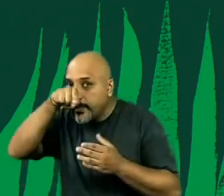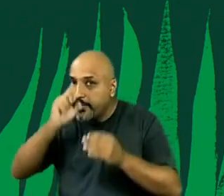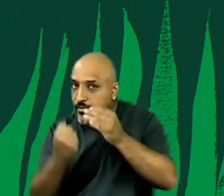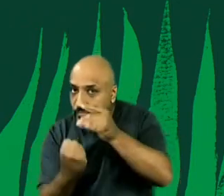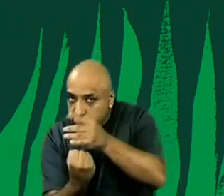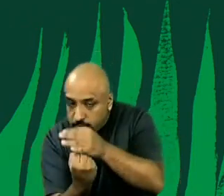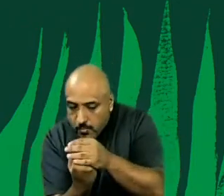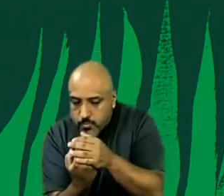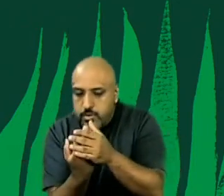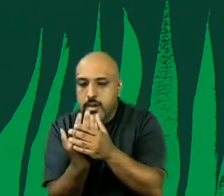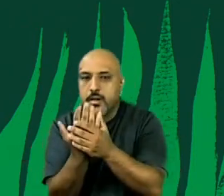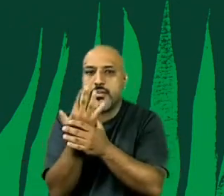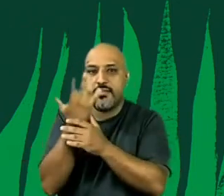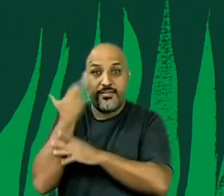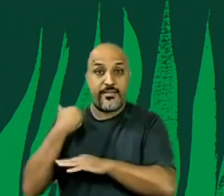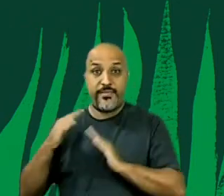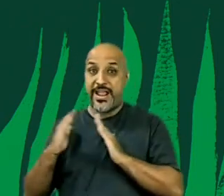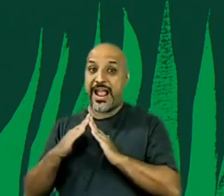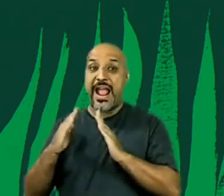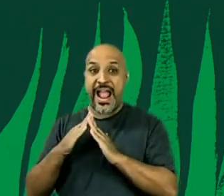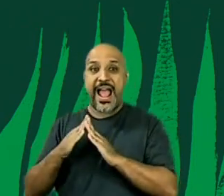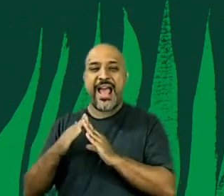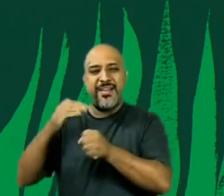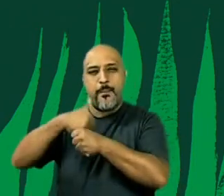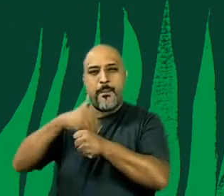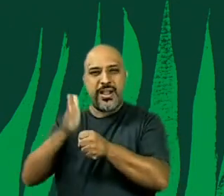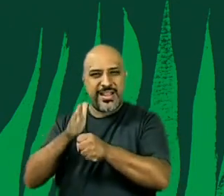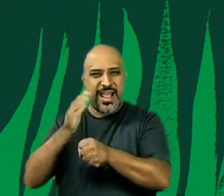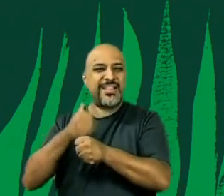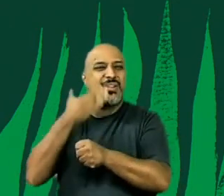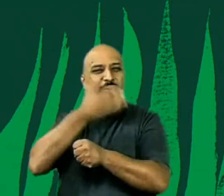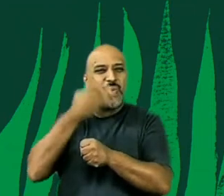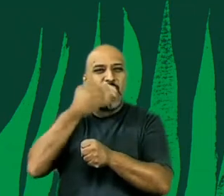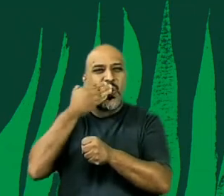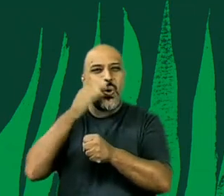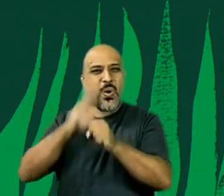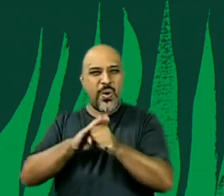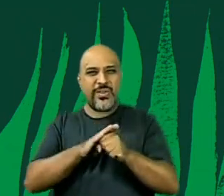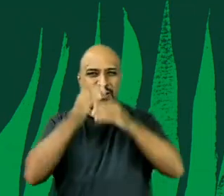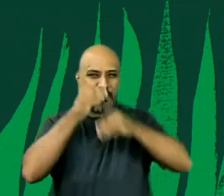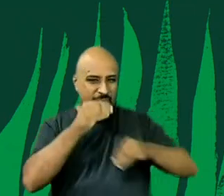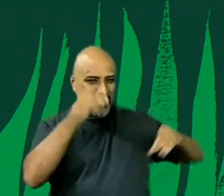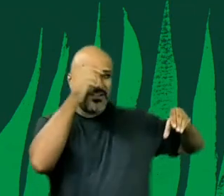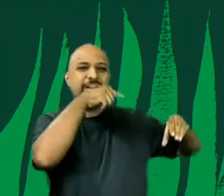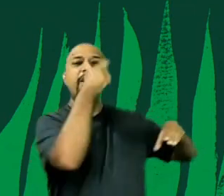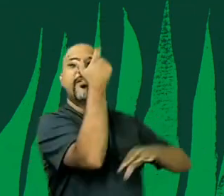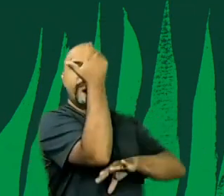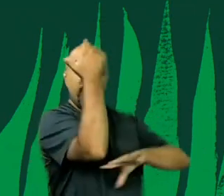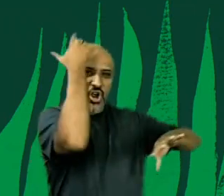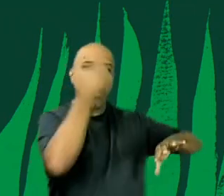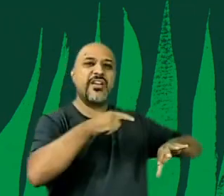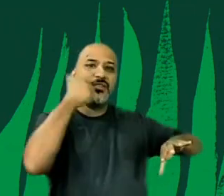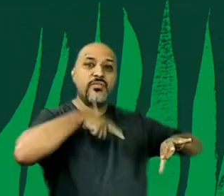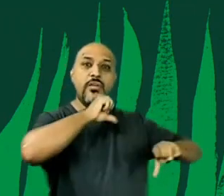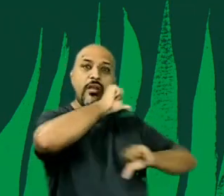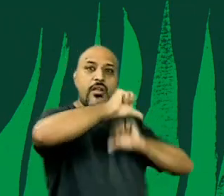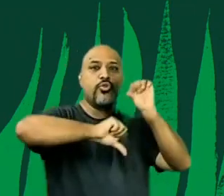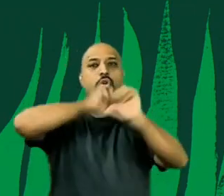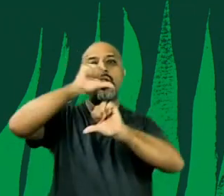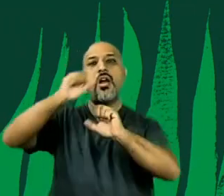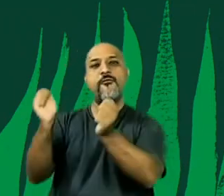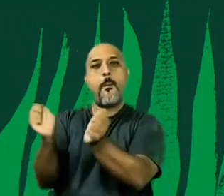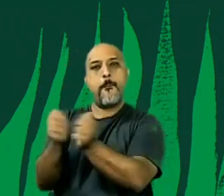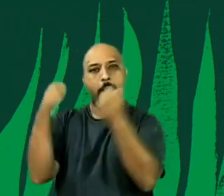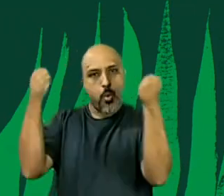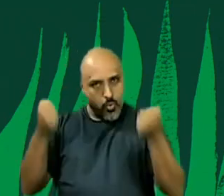plant, and my home, sweet potatoes, manioc replaced bread. So